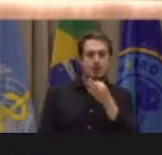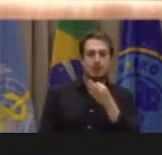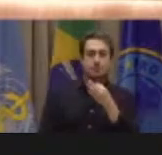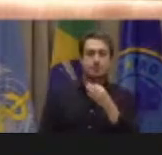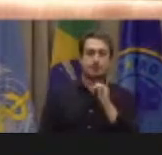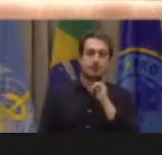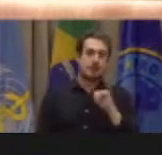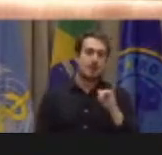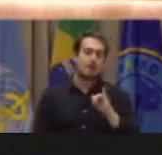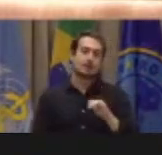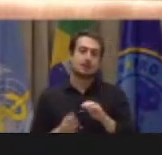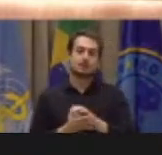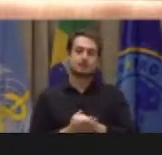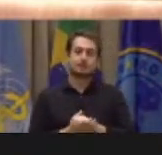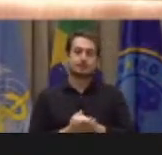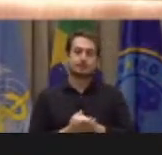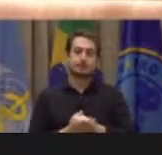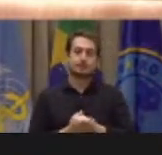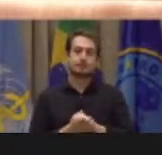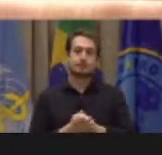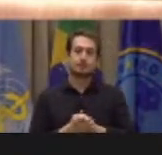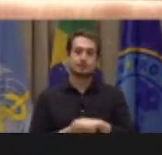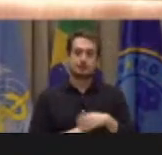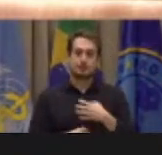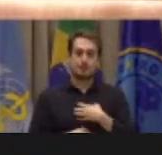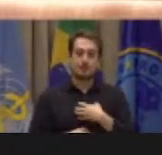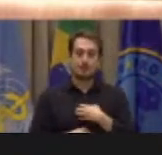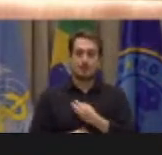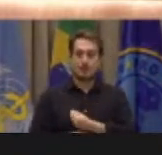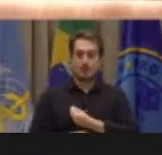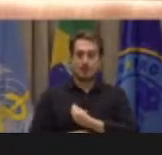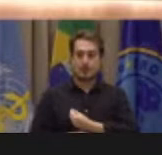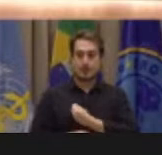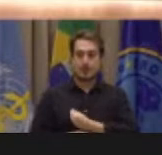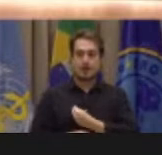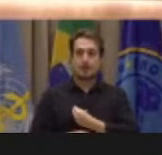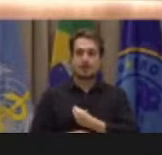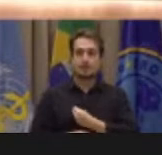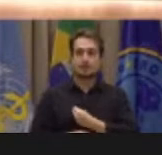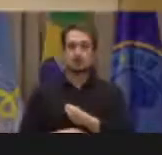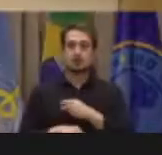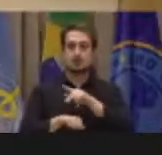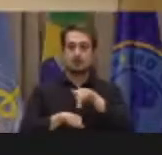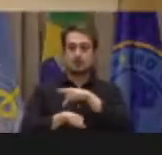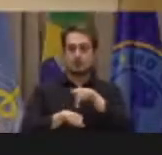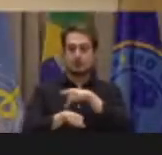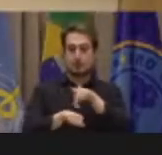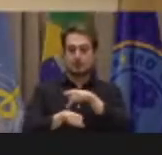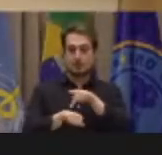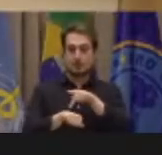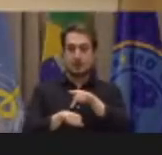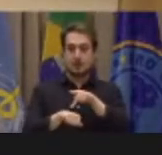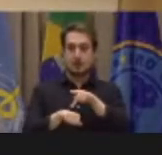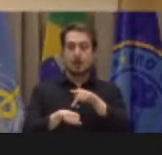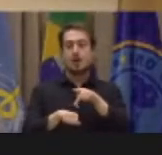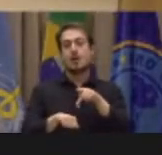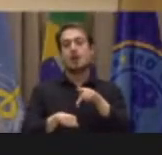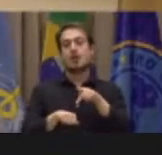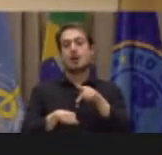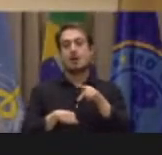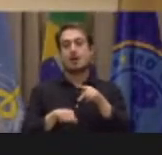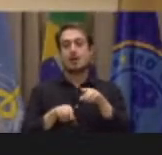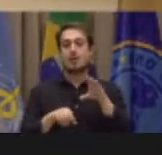have a comment about what we're seeing in Colombia and what I saw in the presentation for